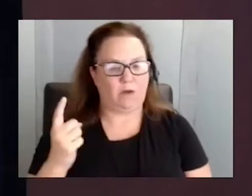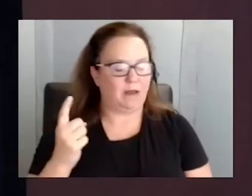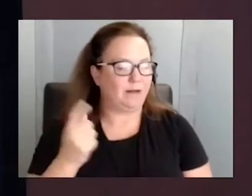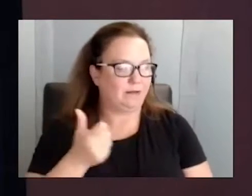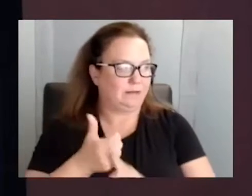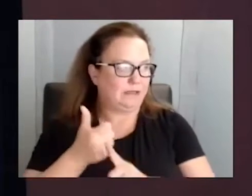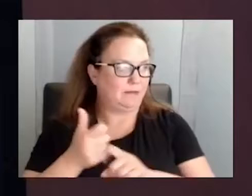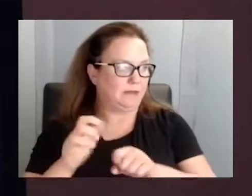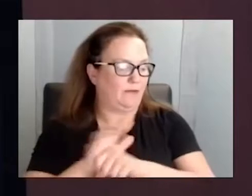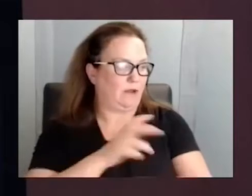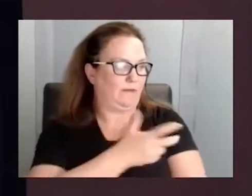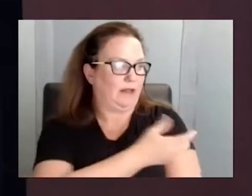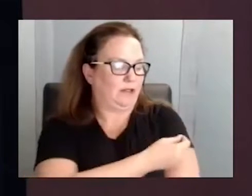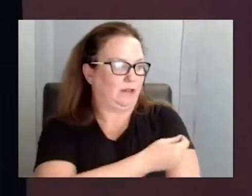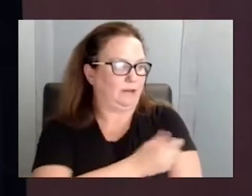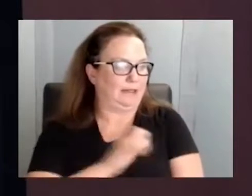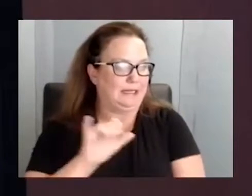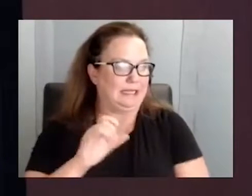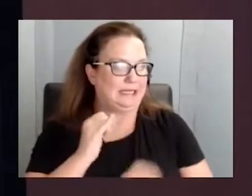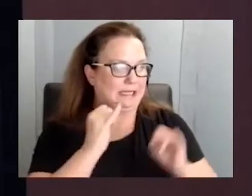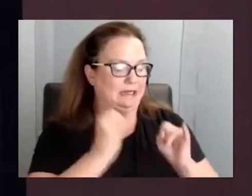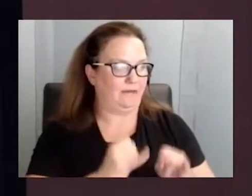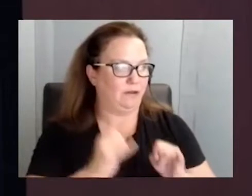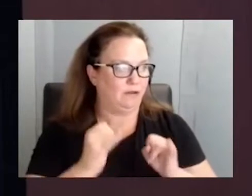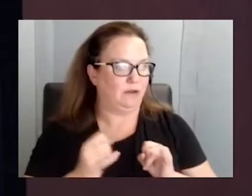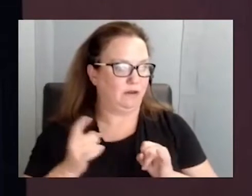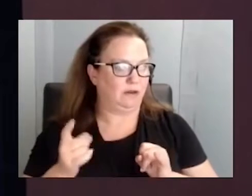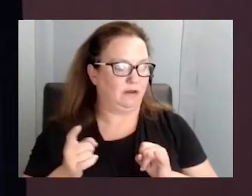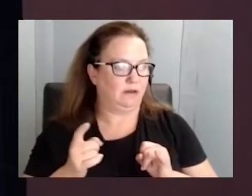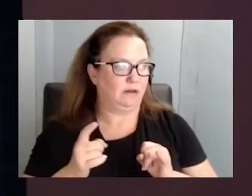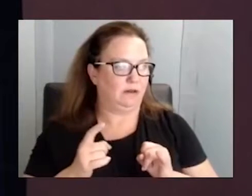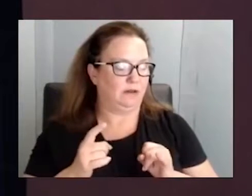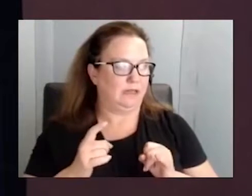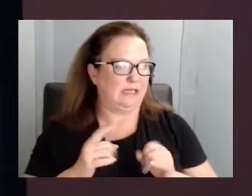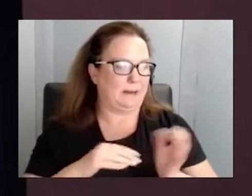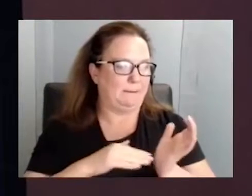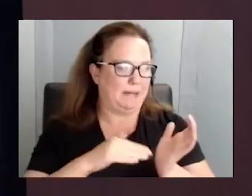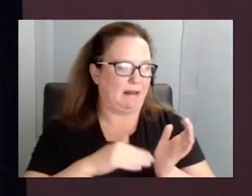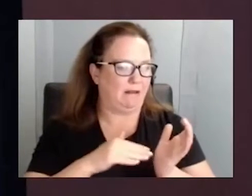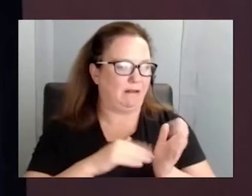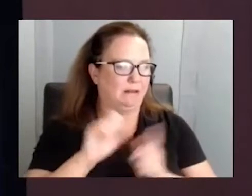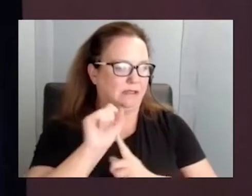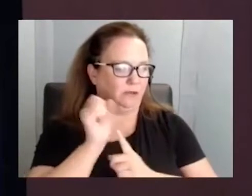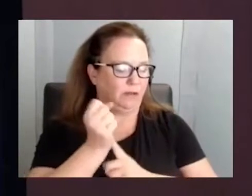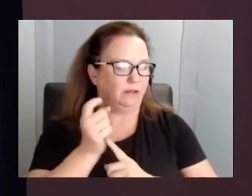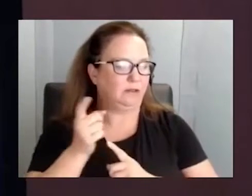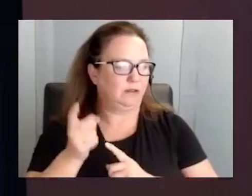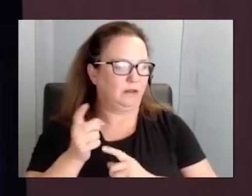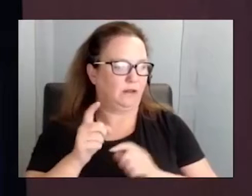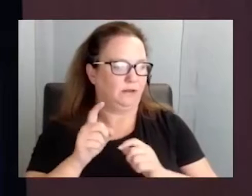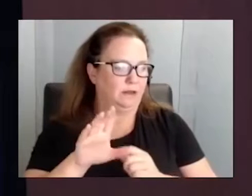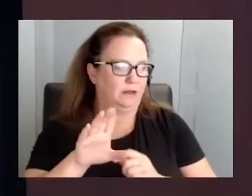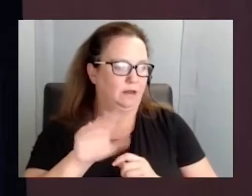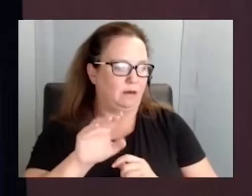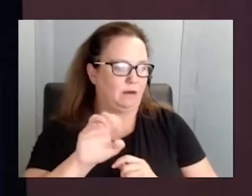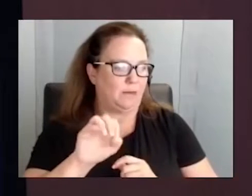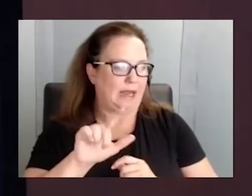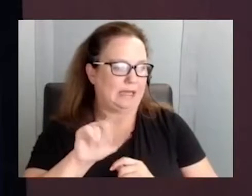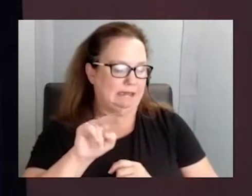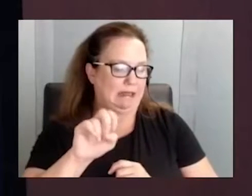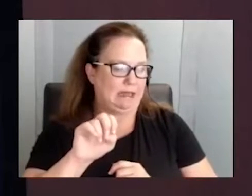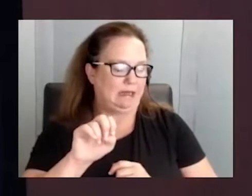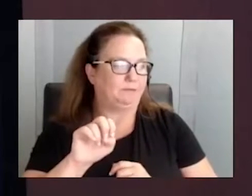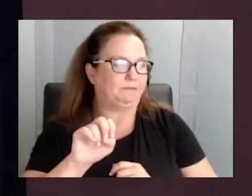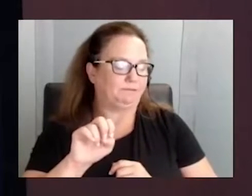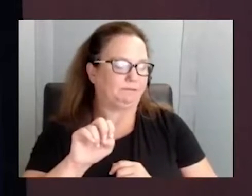this particular individual has some pretty significant medical conditions as an underlying at their baseline, and has been in the